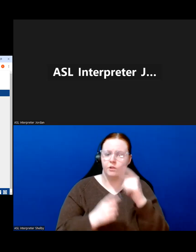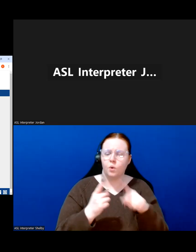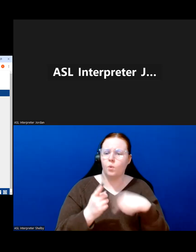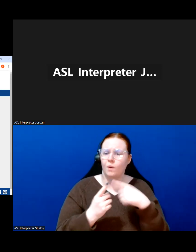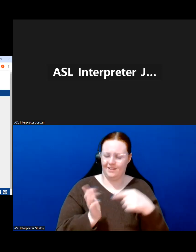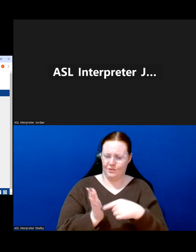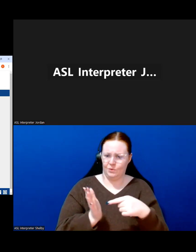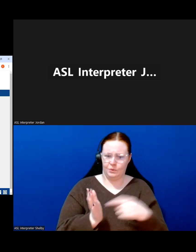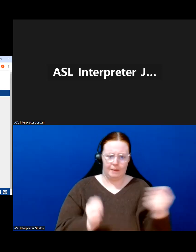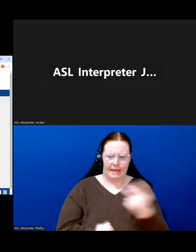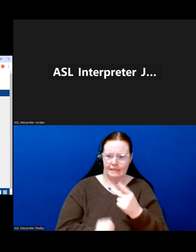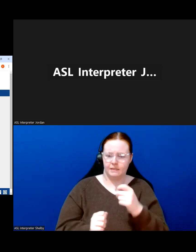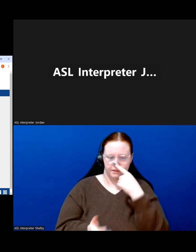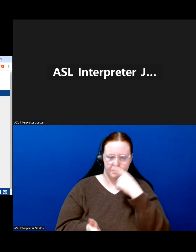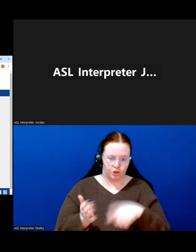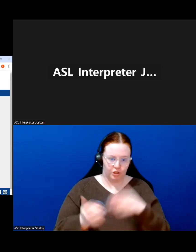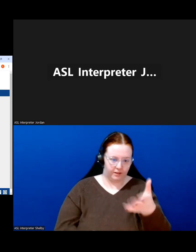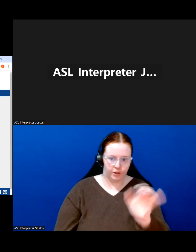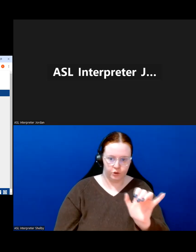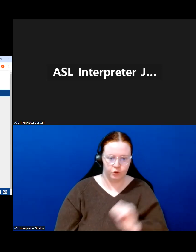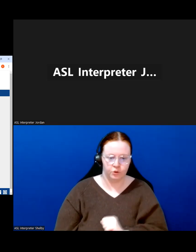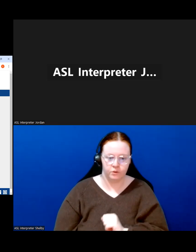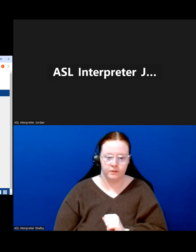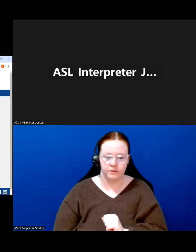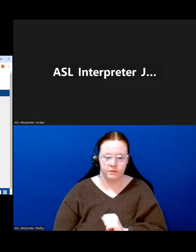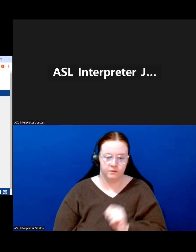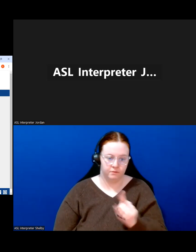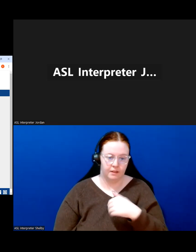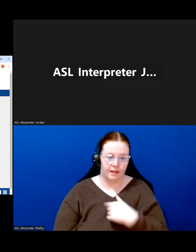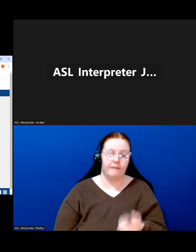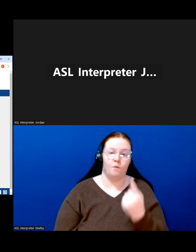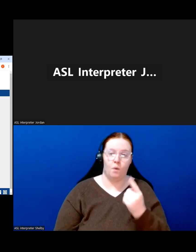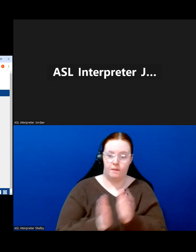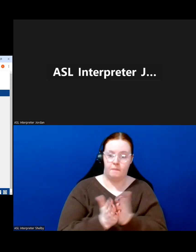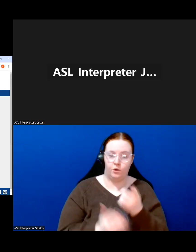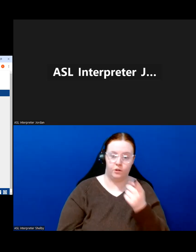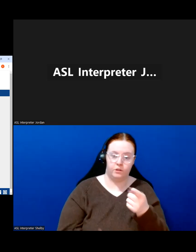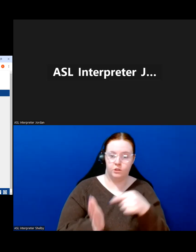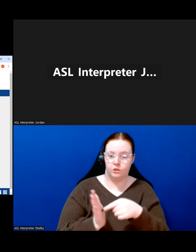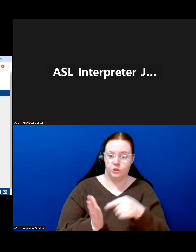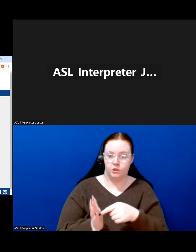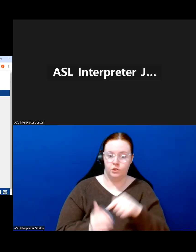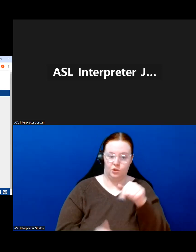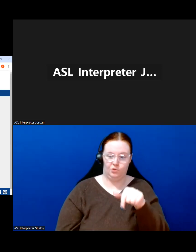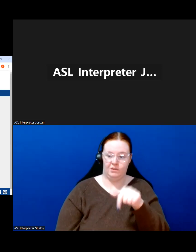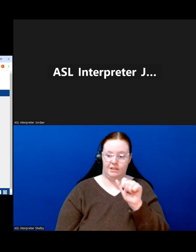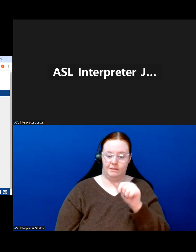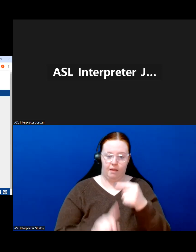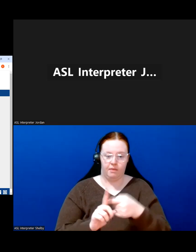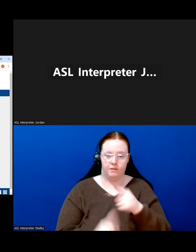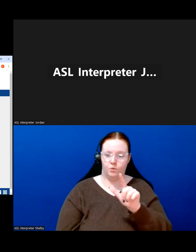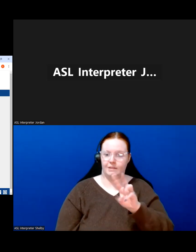always check on checkouts. And mine, I have one book that's due on the 26th of this month.